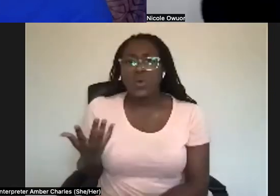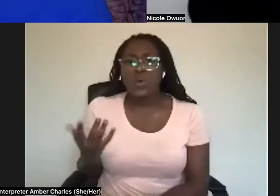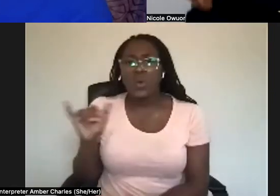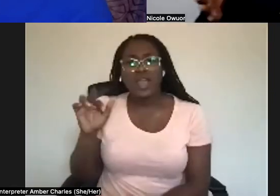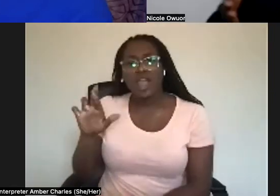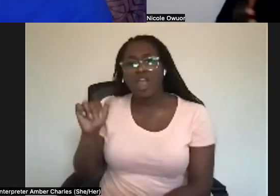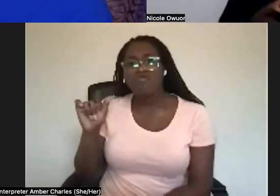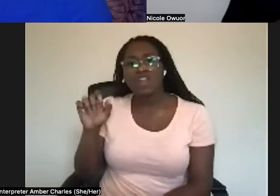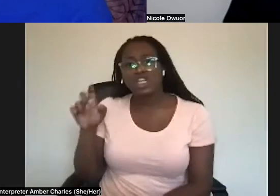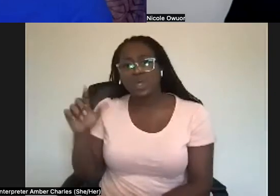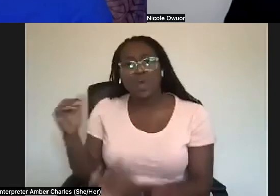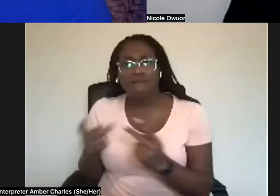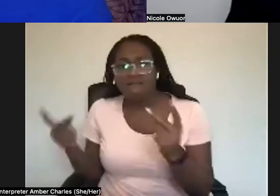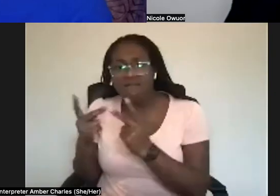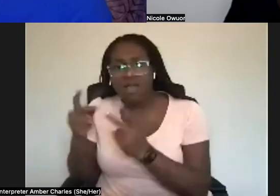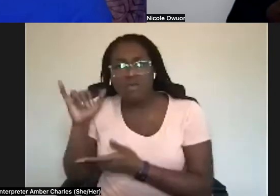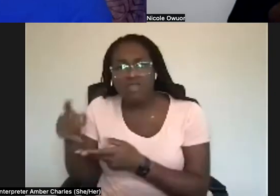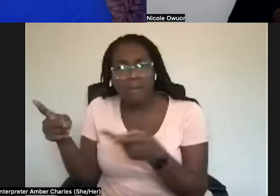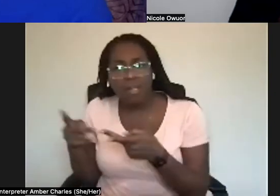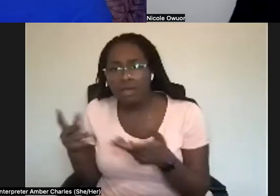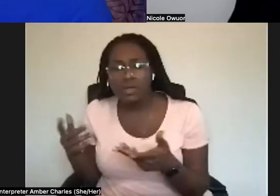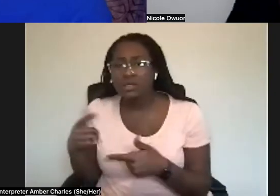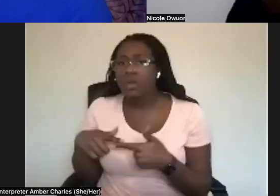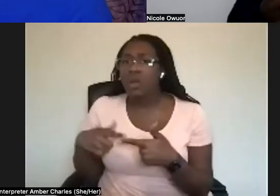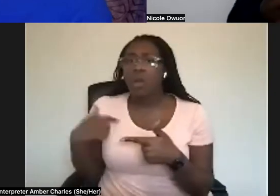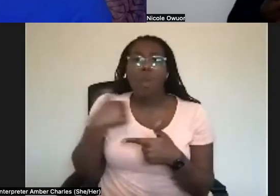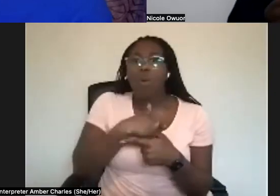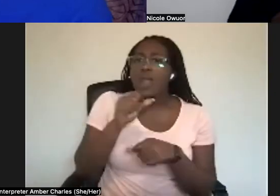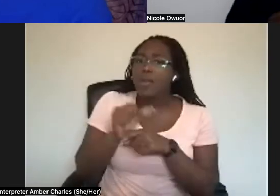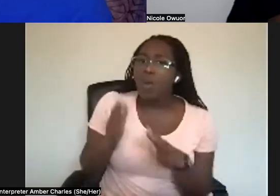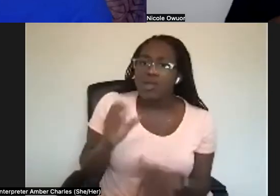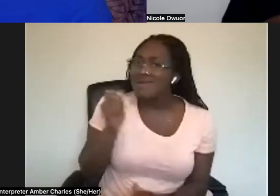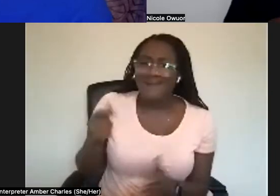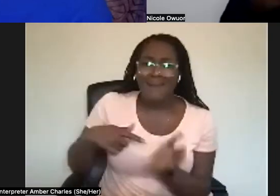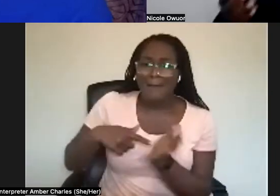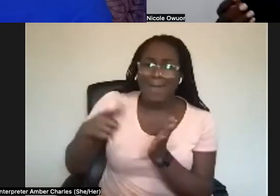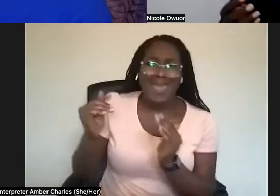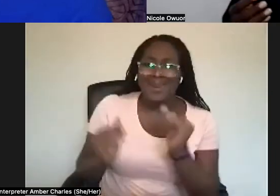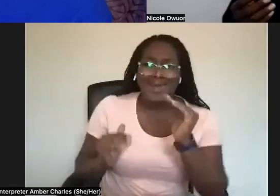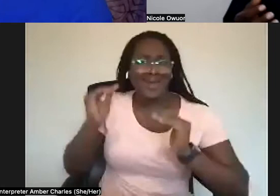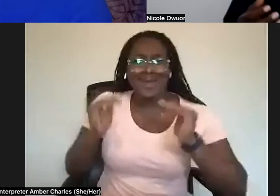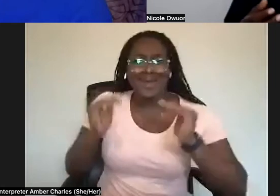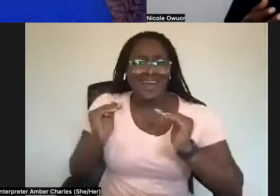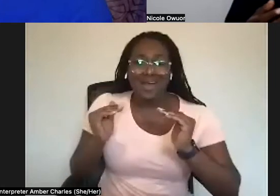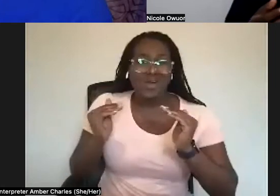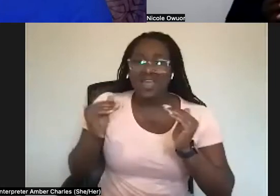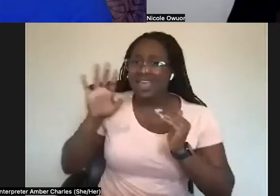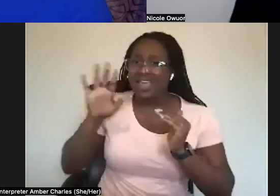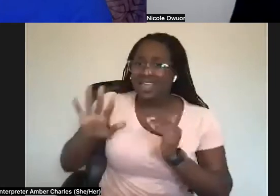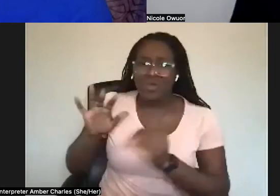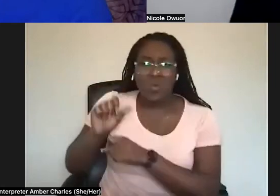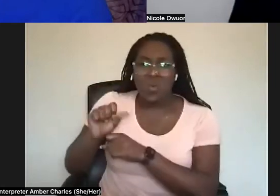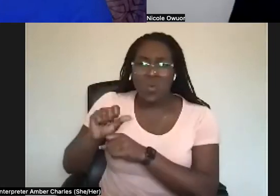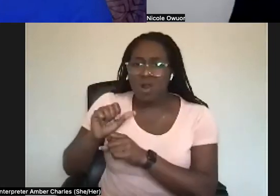at X place, or we as employees are not paid equitably at whatever work environment. I said,